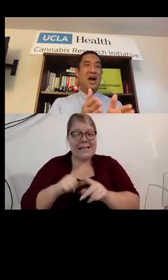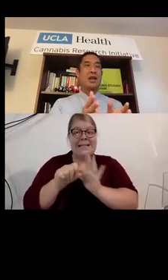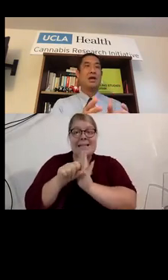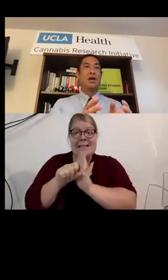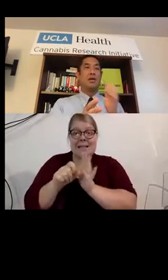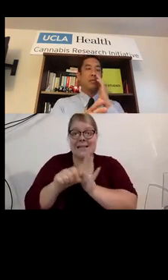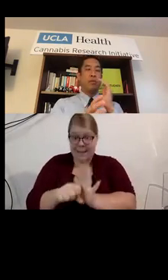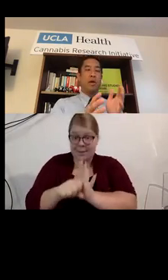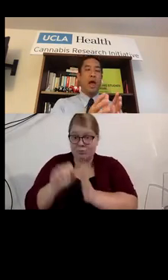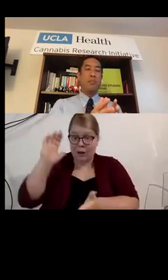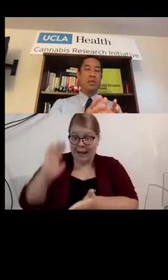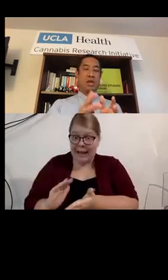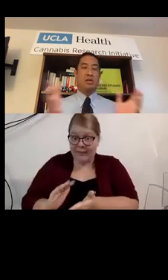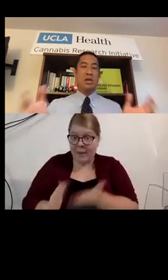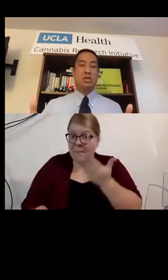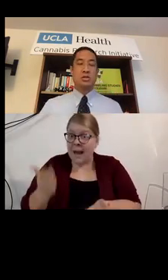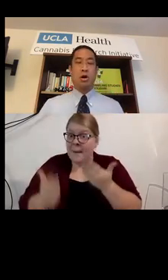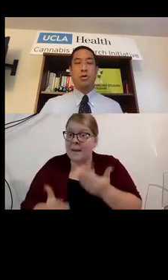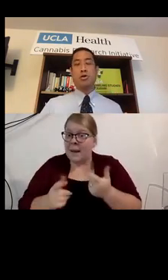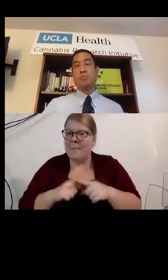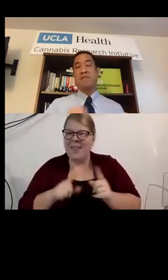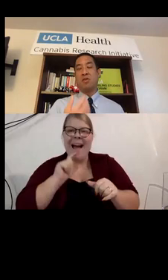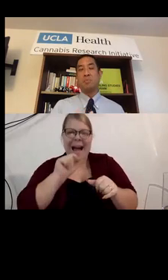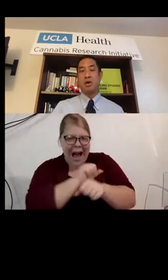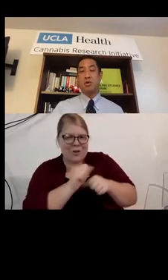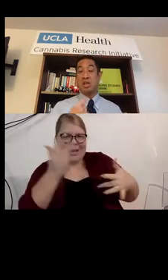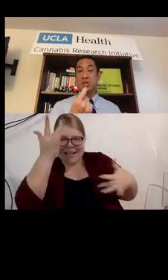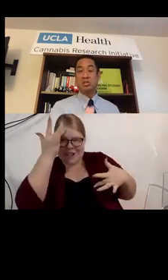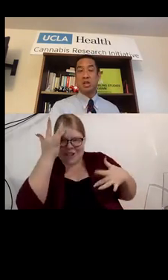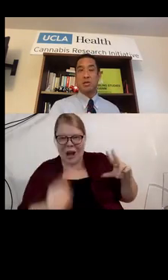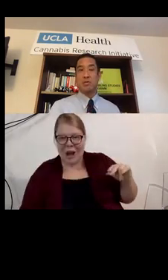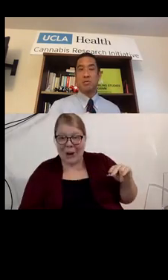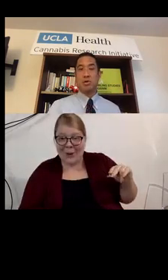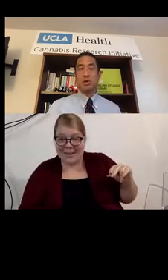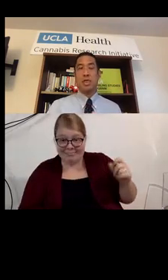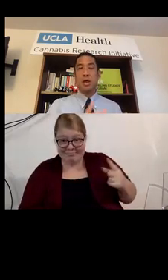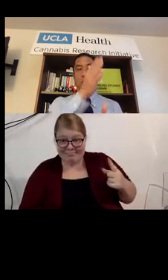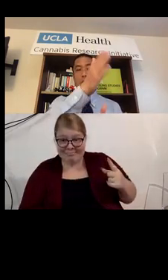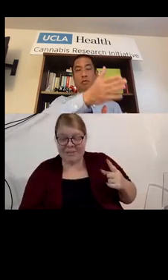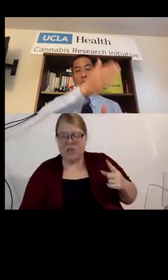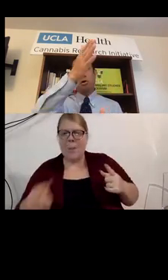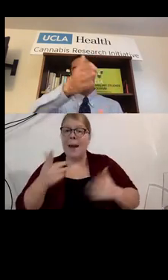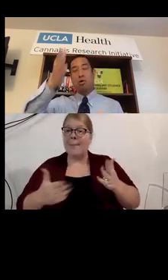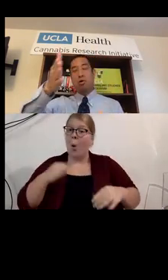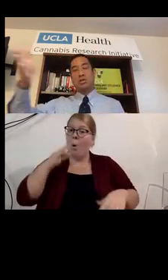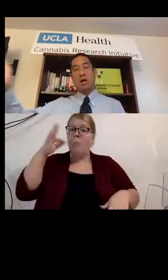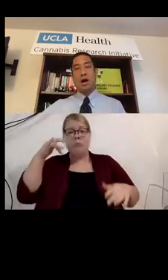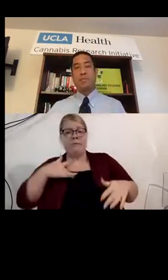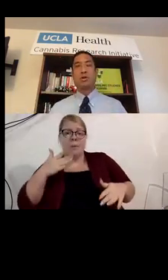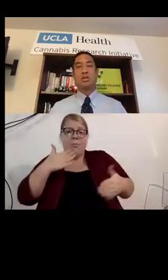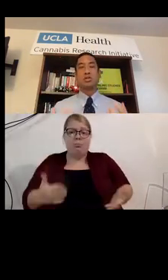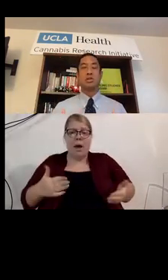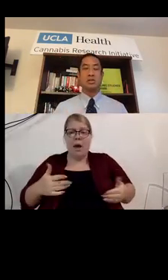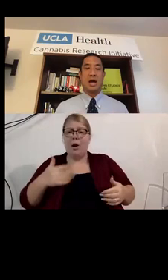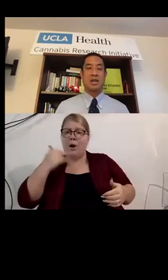that's not helping the condition. So although you might feel better in the instant from using, over the long course of time,